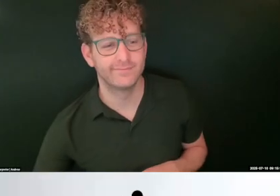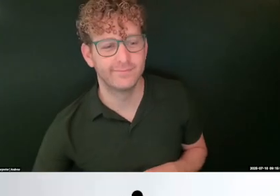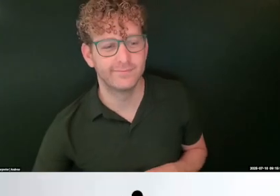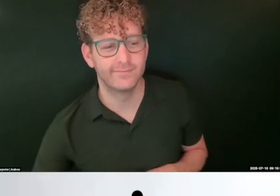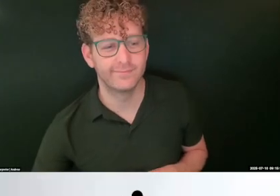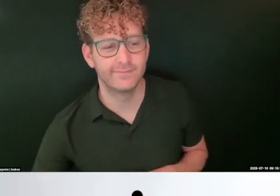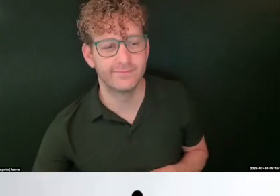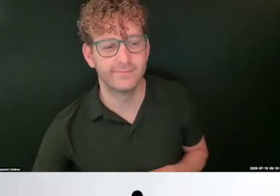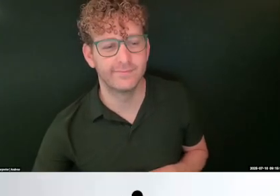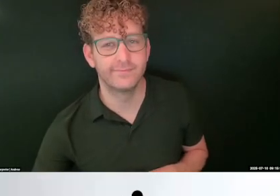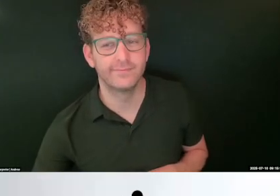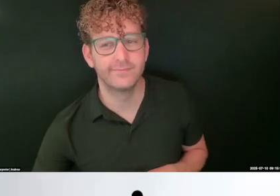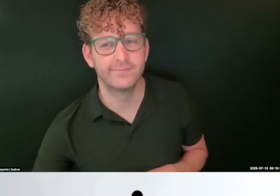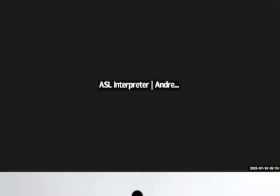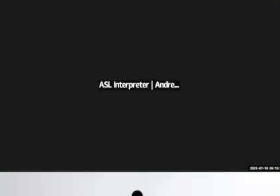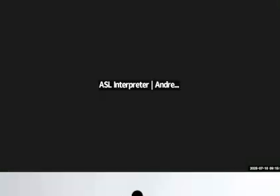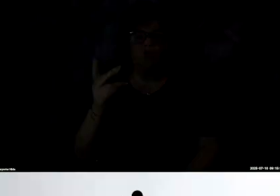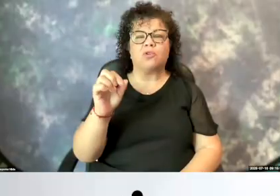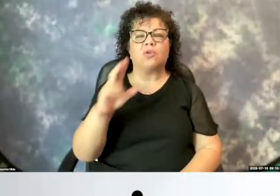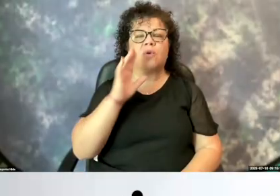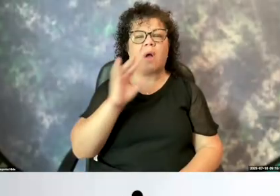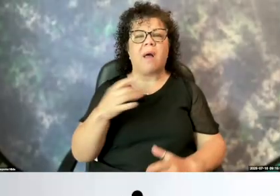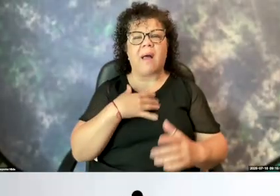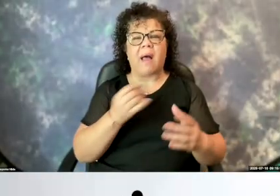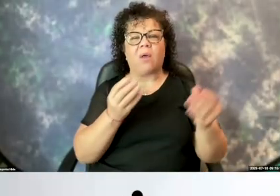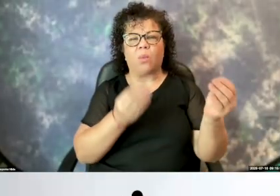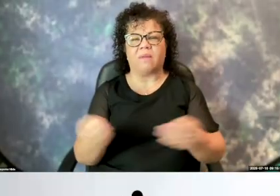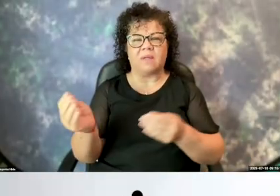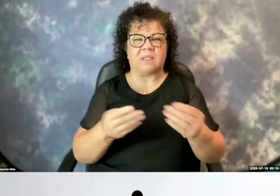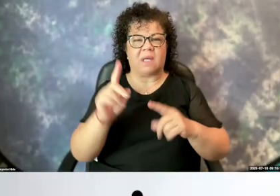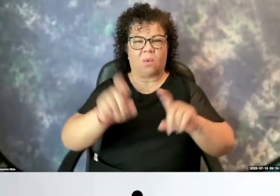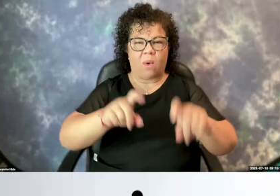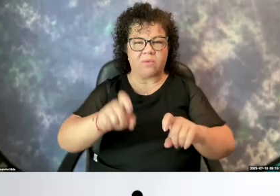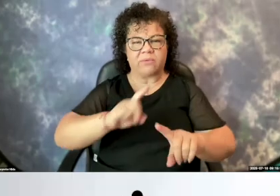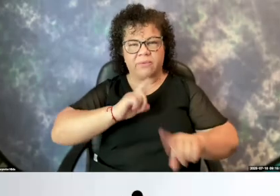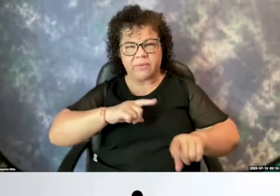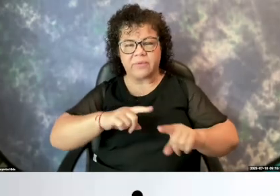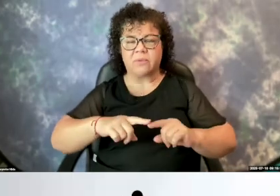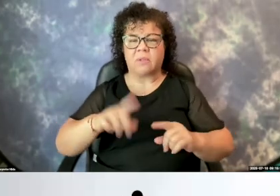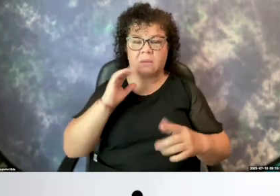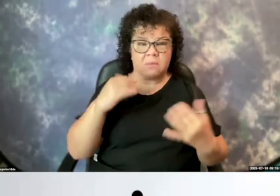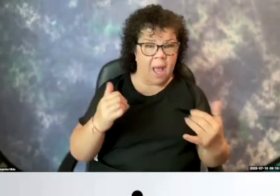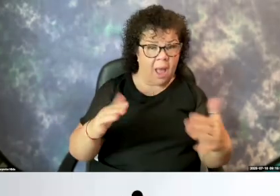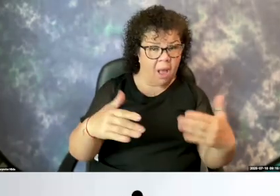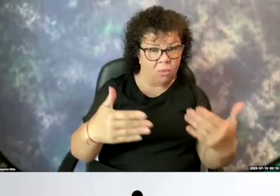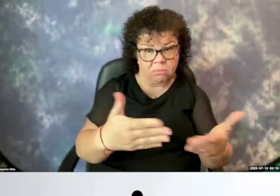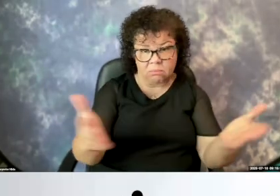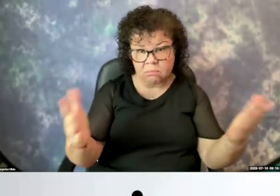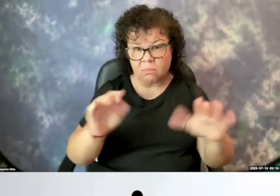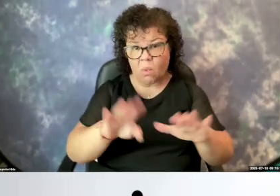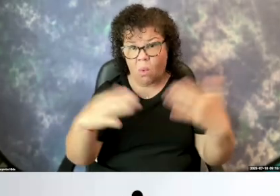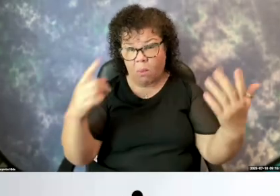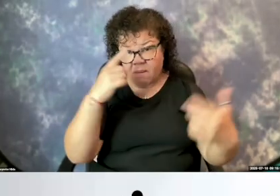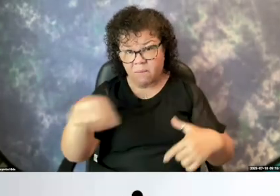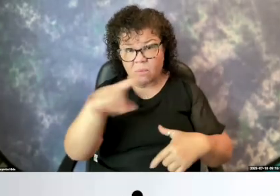morning, folks. My name is Robert Chester, staff here at CARB. I will be facilitating comments and questions this morning.